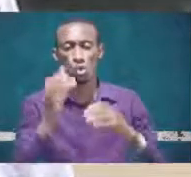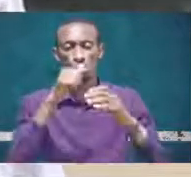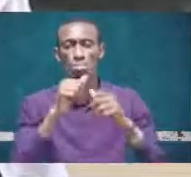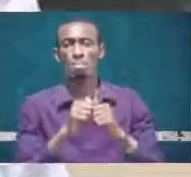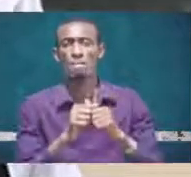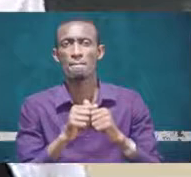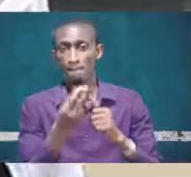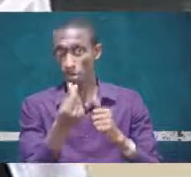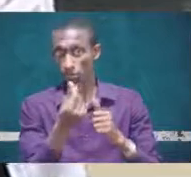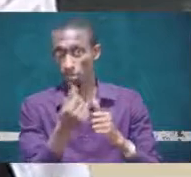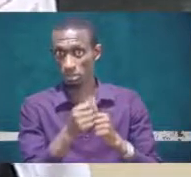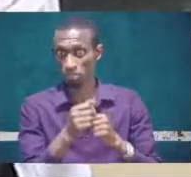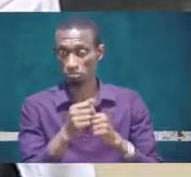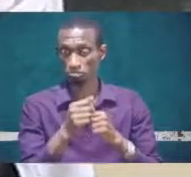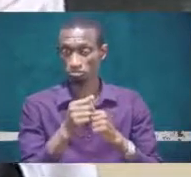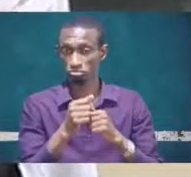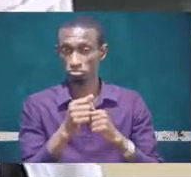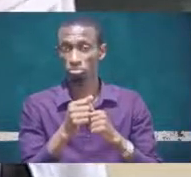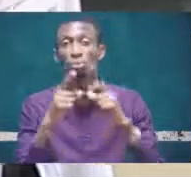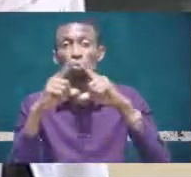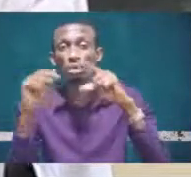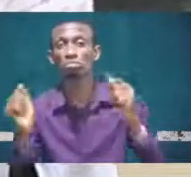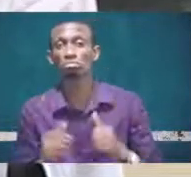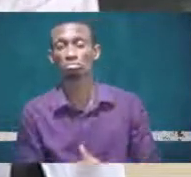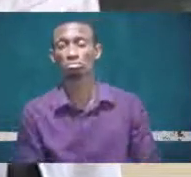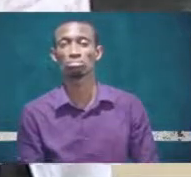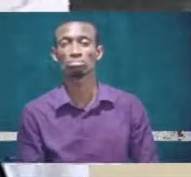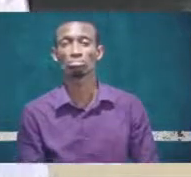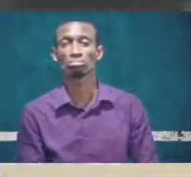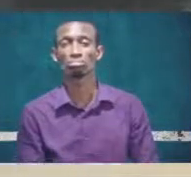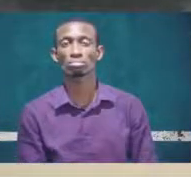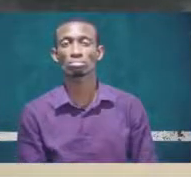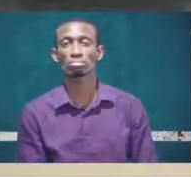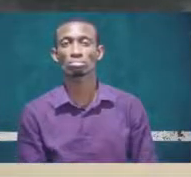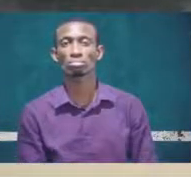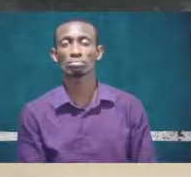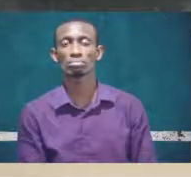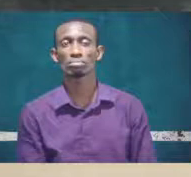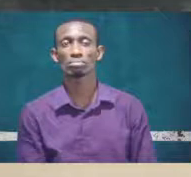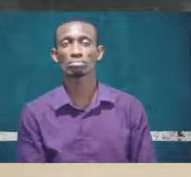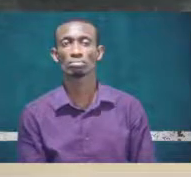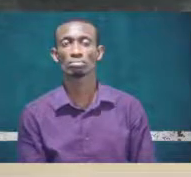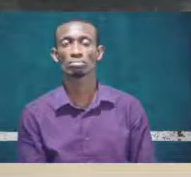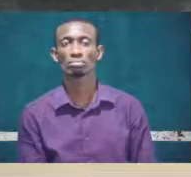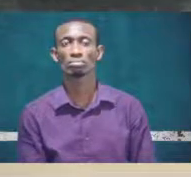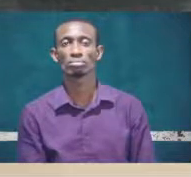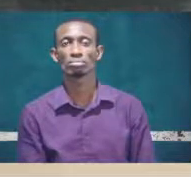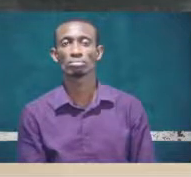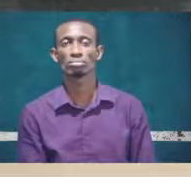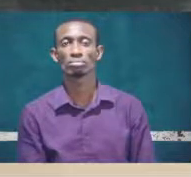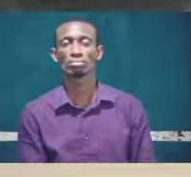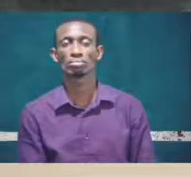terms. Prices are expressed in monetary terms. In monetary